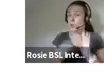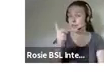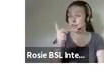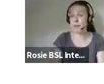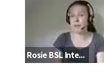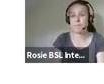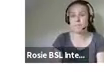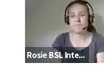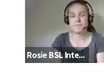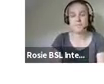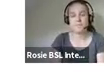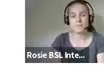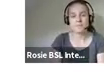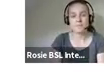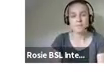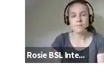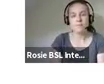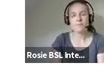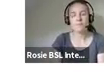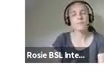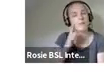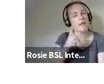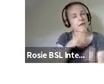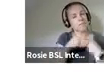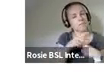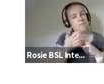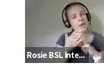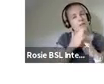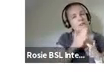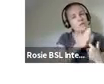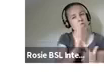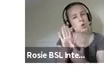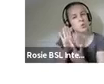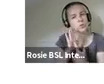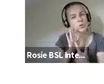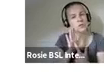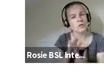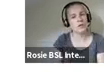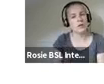recipient countries, I think this shows the need even